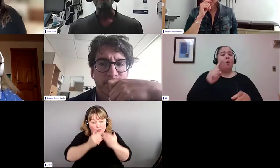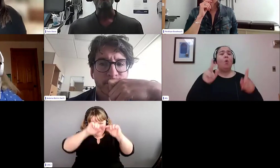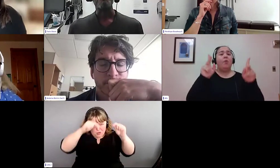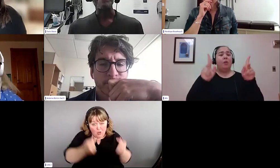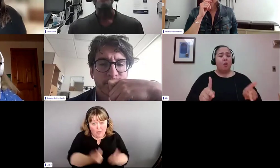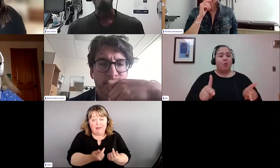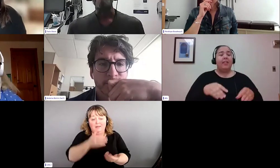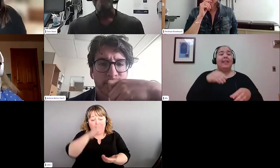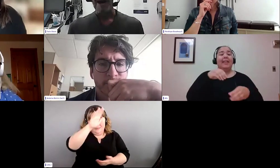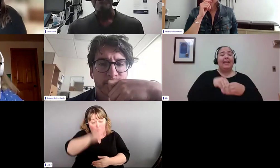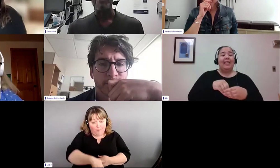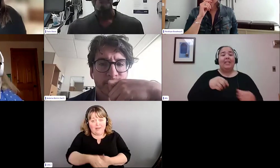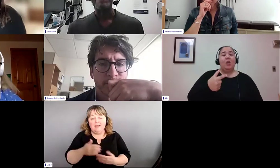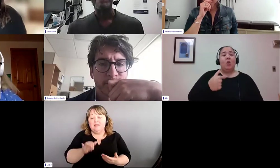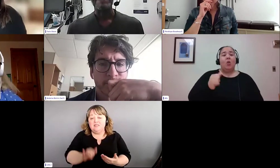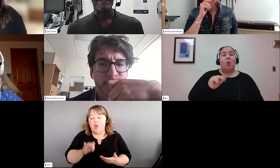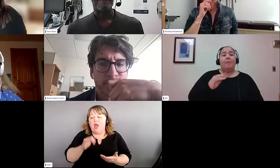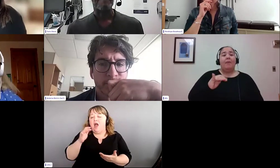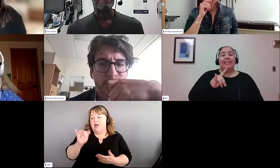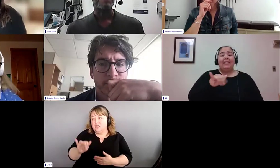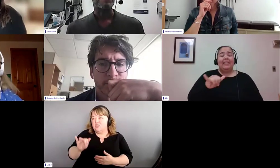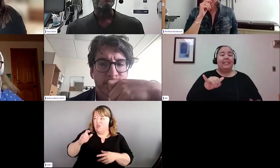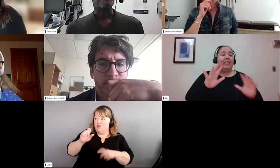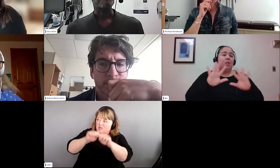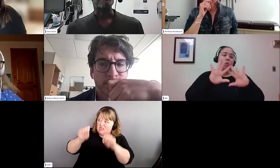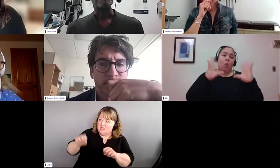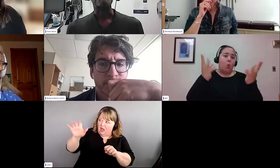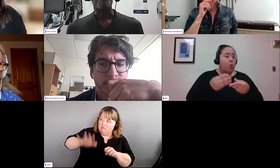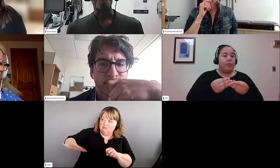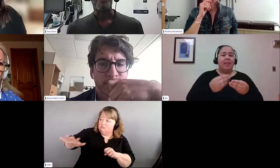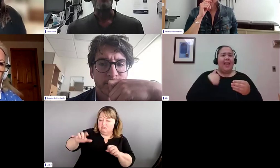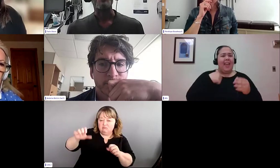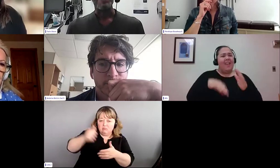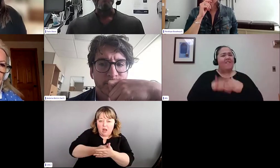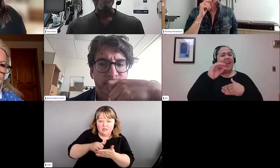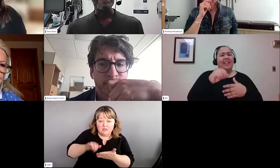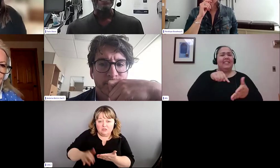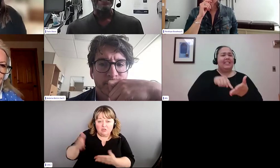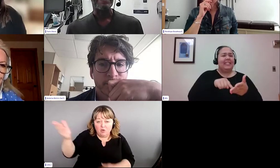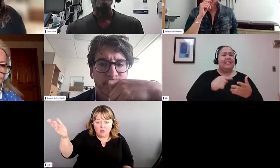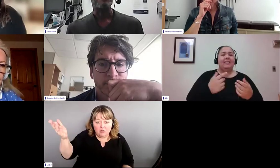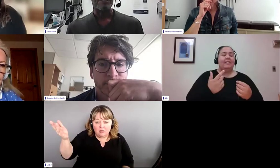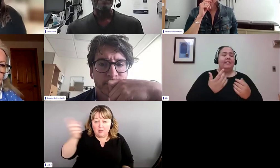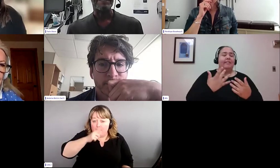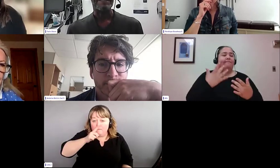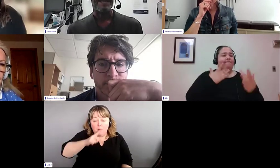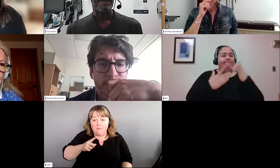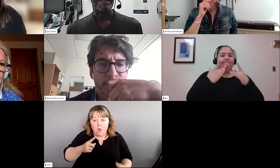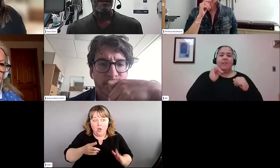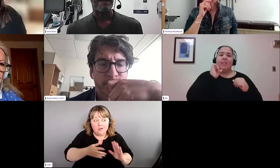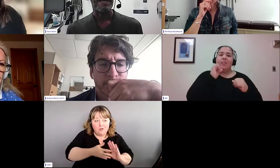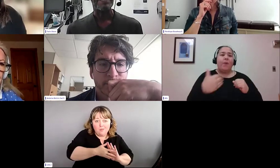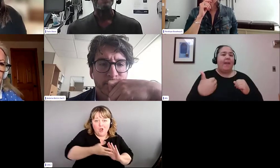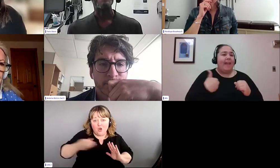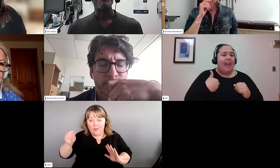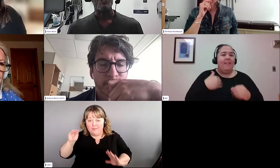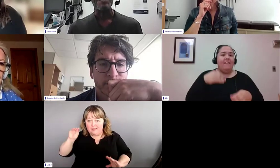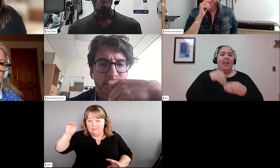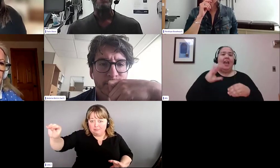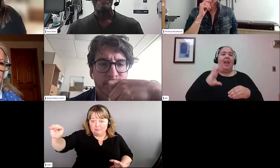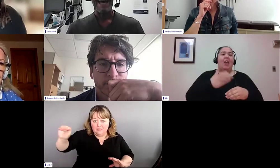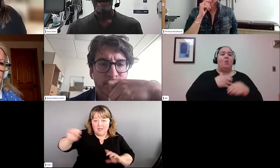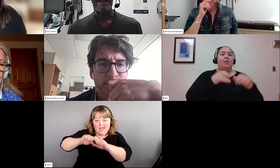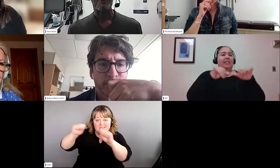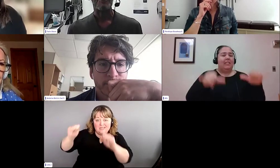their globality, in their wholeness, I find this is what is lacking in our system, which I cannot